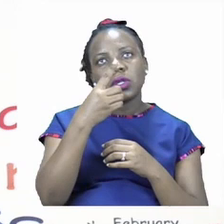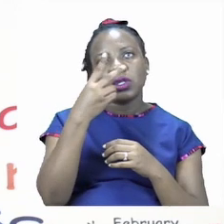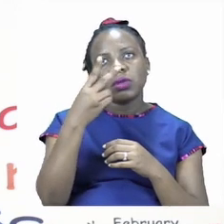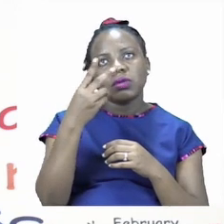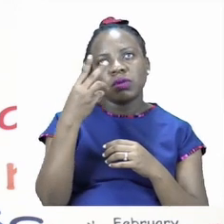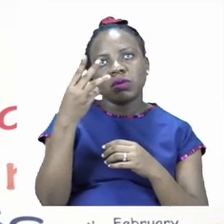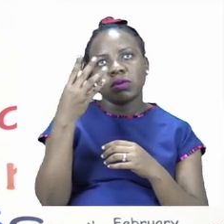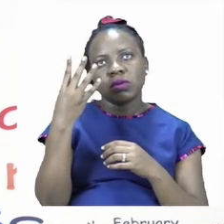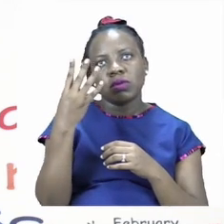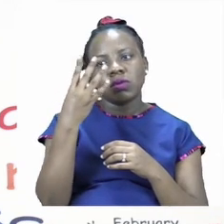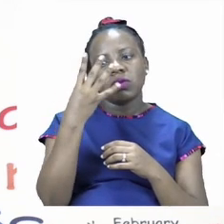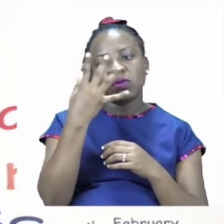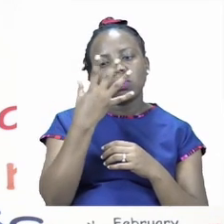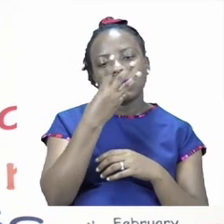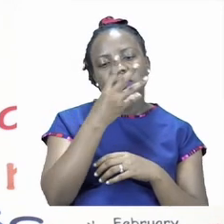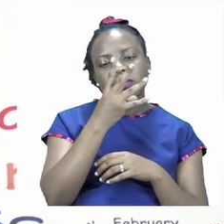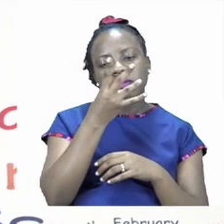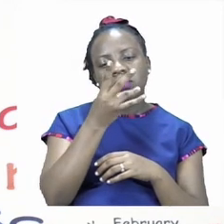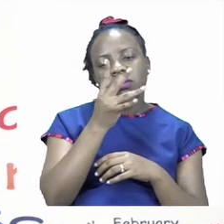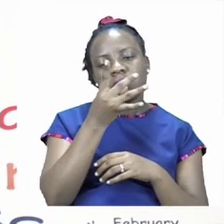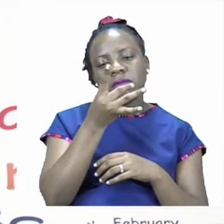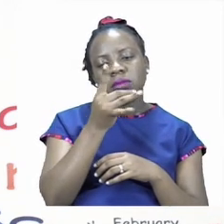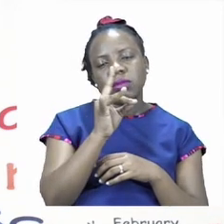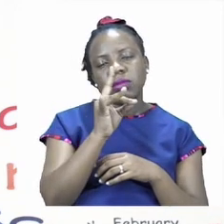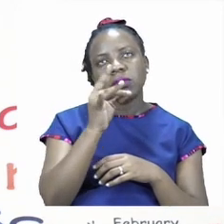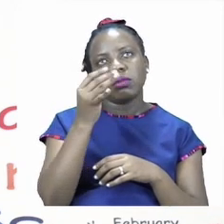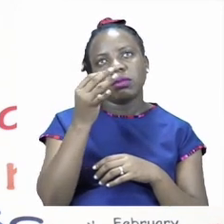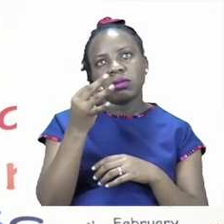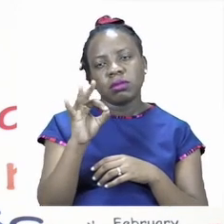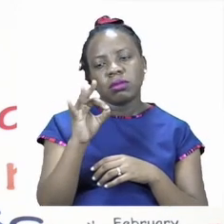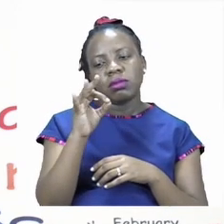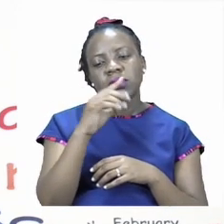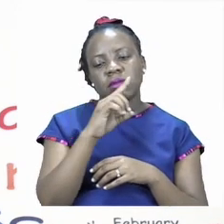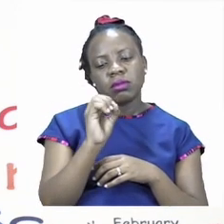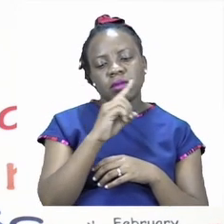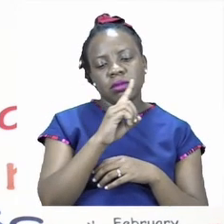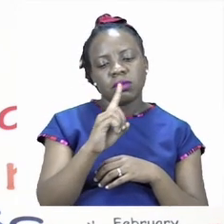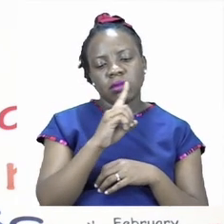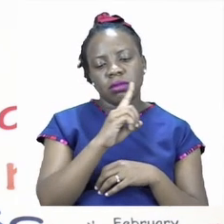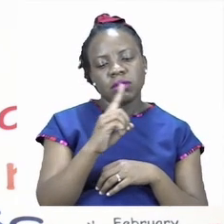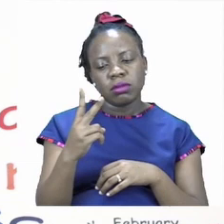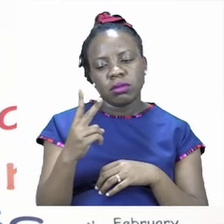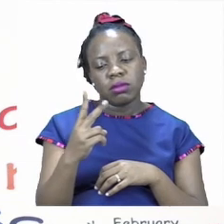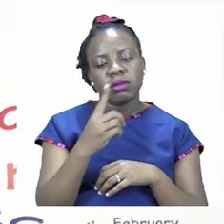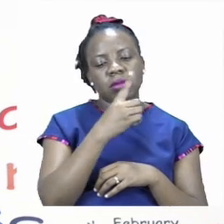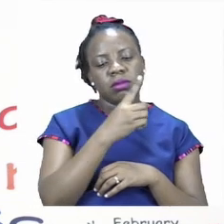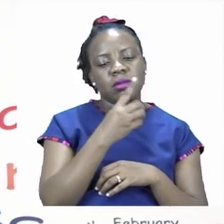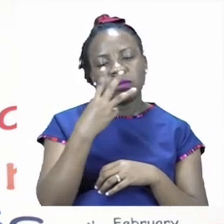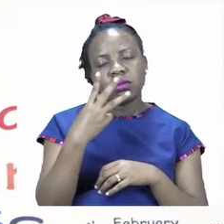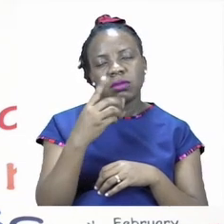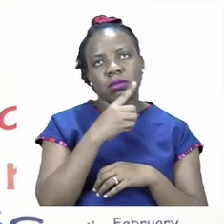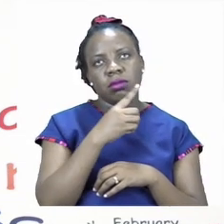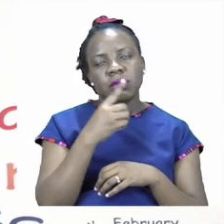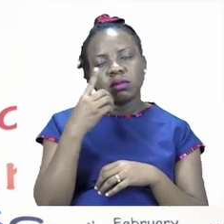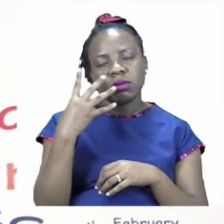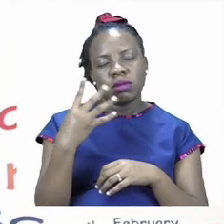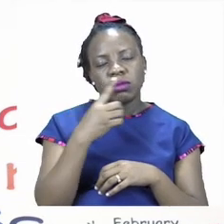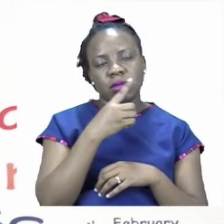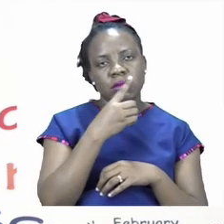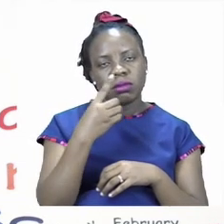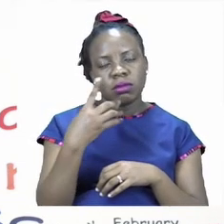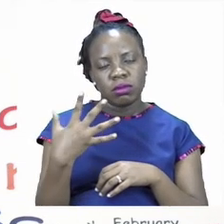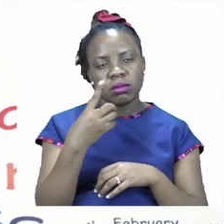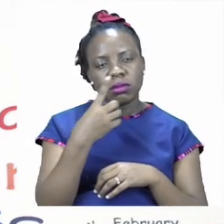3, 4, 5, 6, 7, 8, 9, 10, 11, 12, 13, 14,